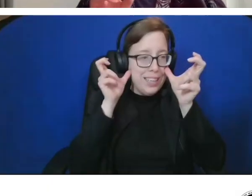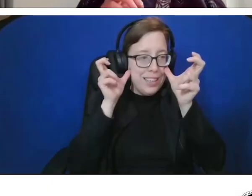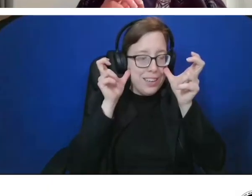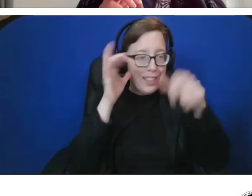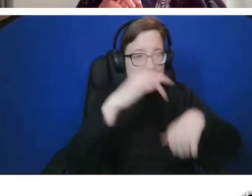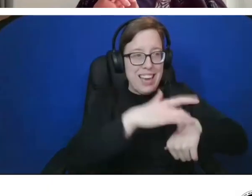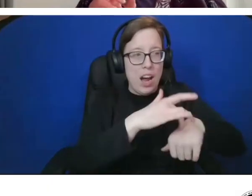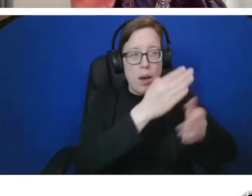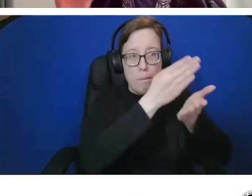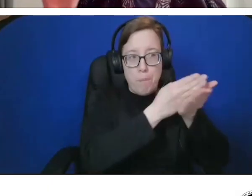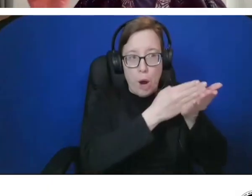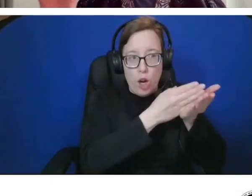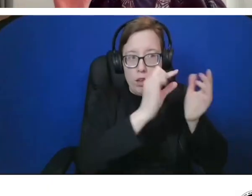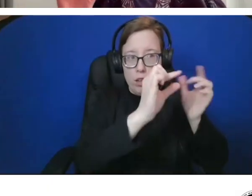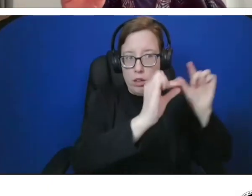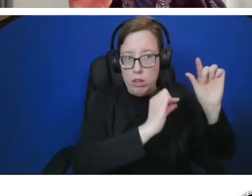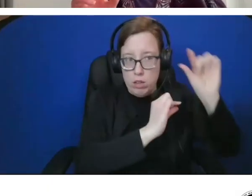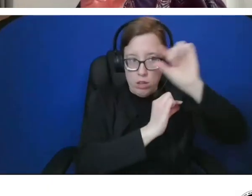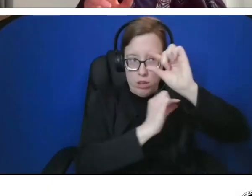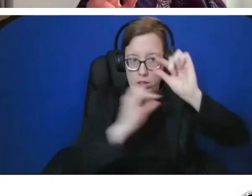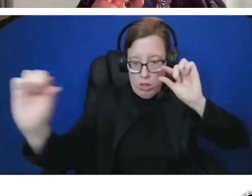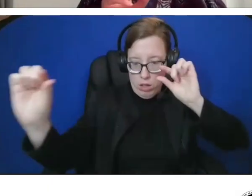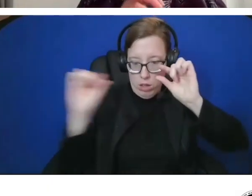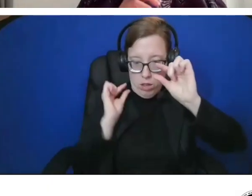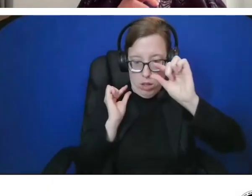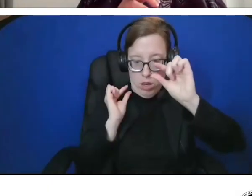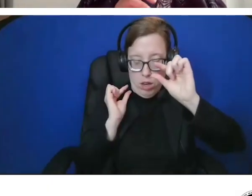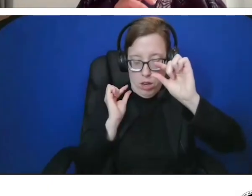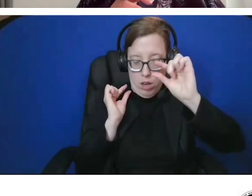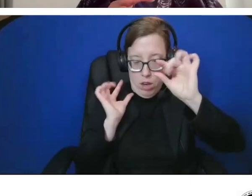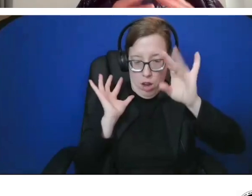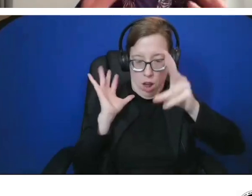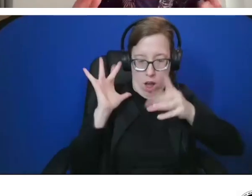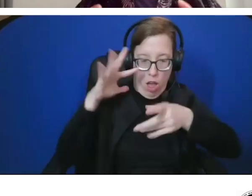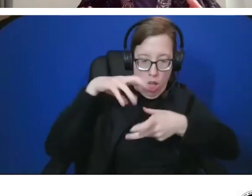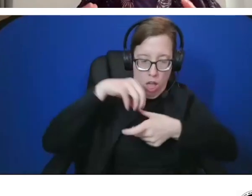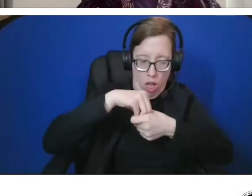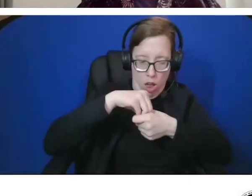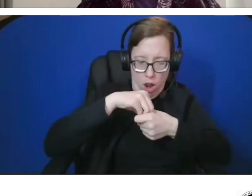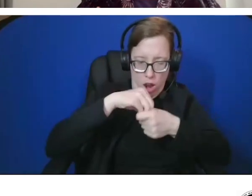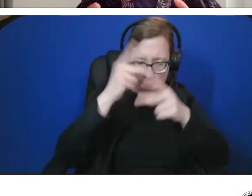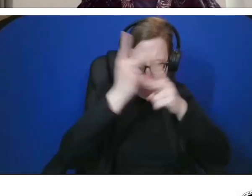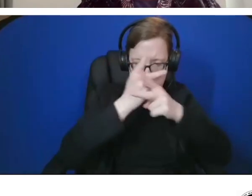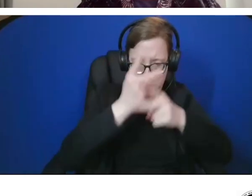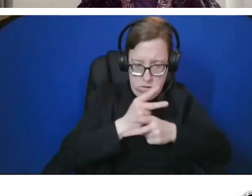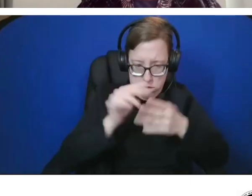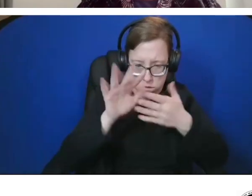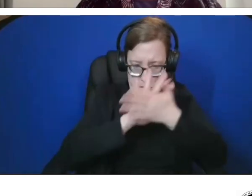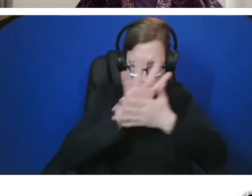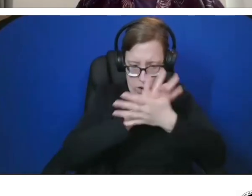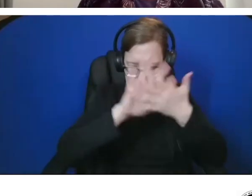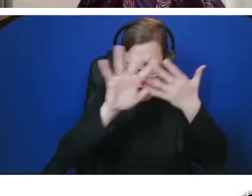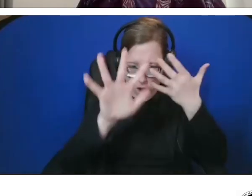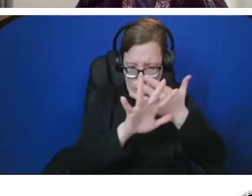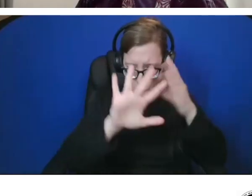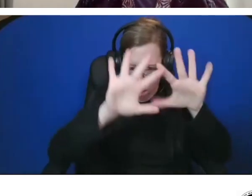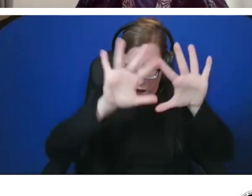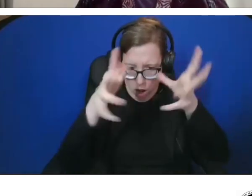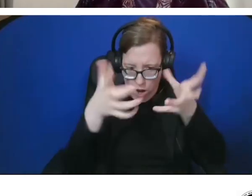of something and then have to assemble all of those parts into some sort of meaningful, sensible